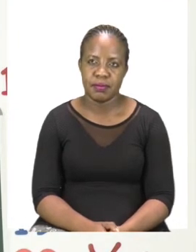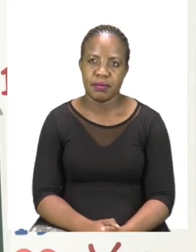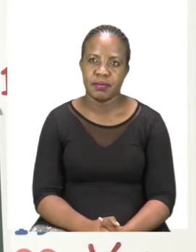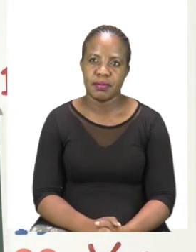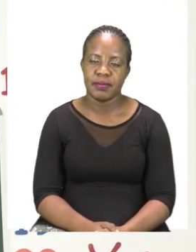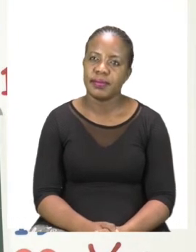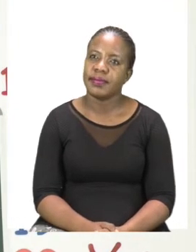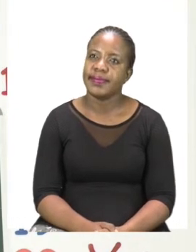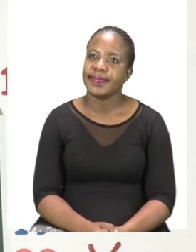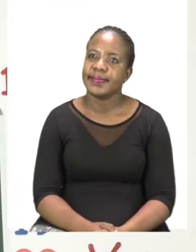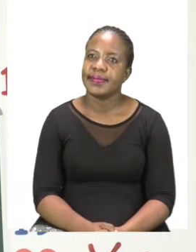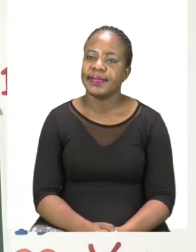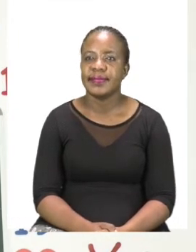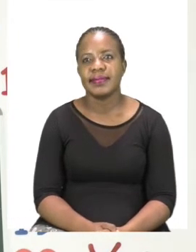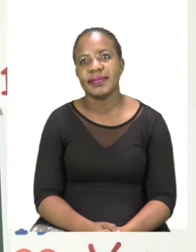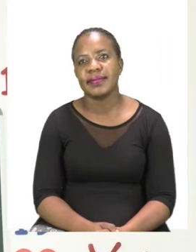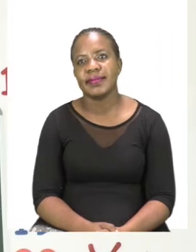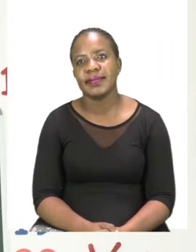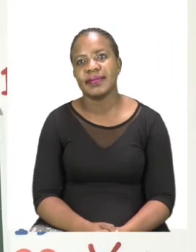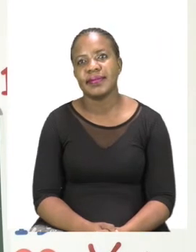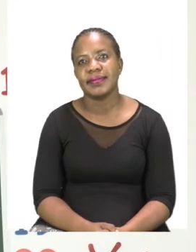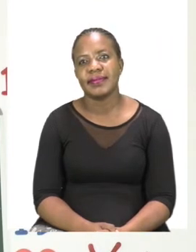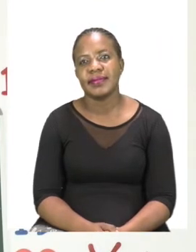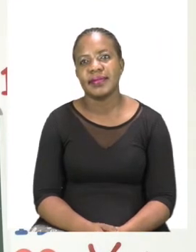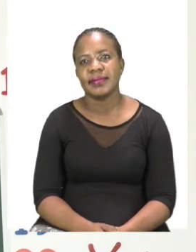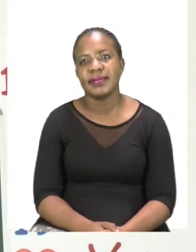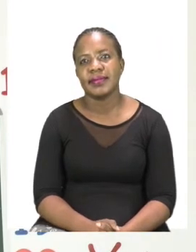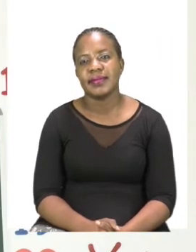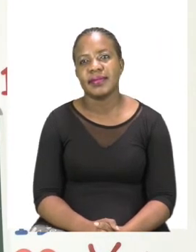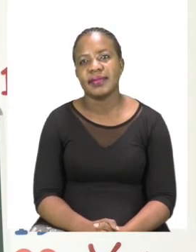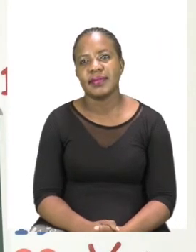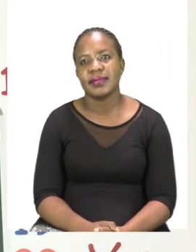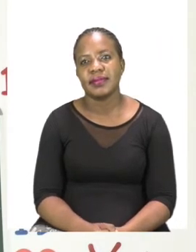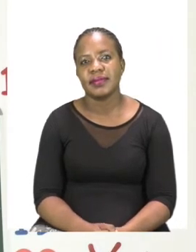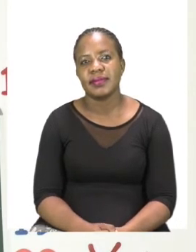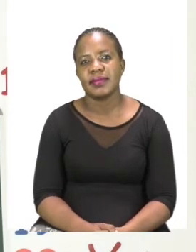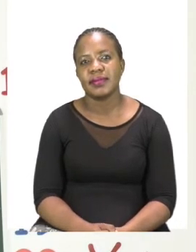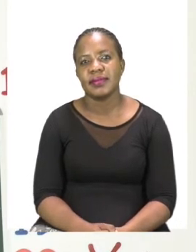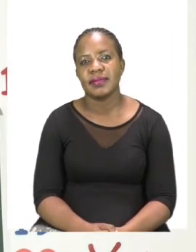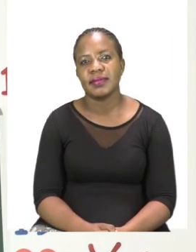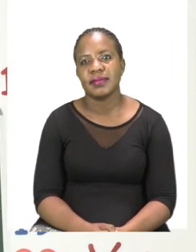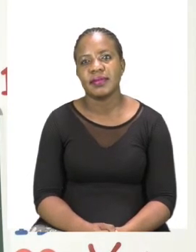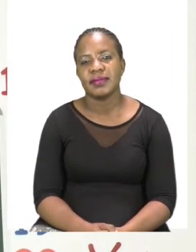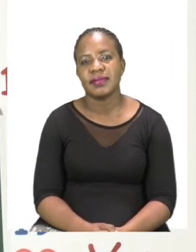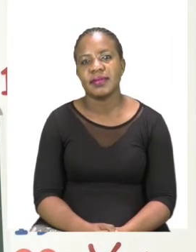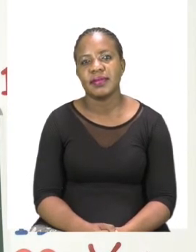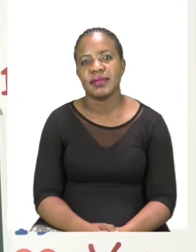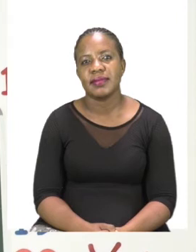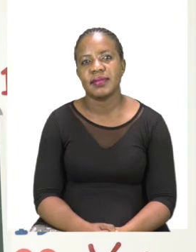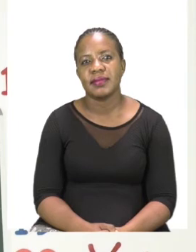this letter is an E. But when it is saying a sound or making a sound, it